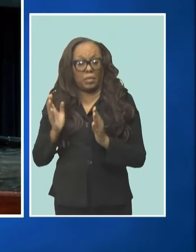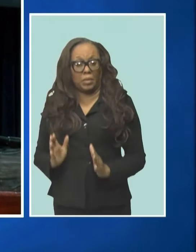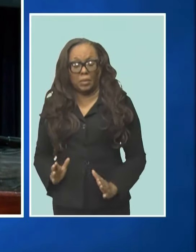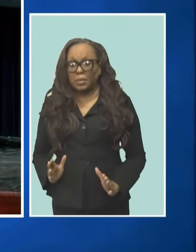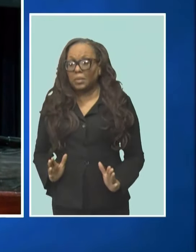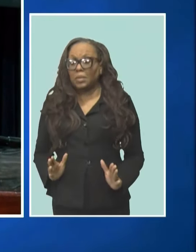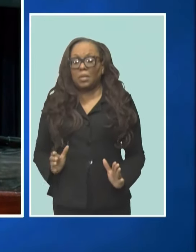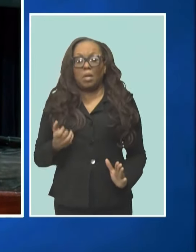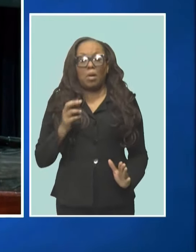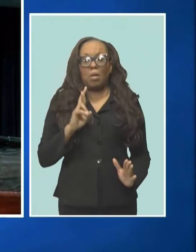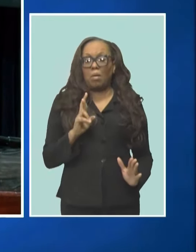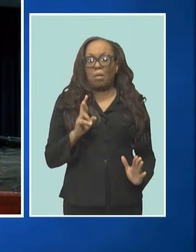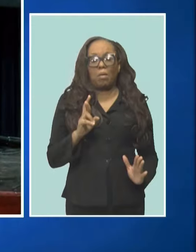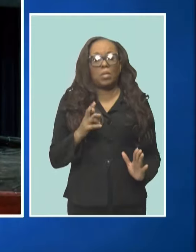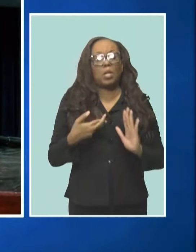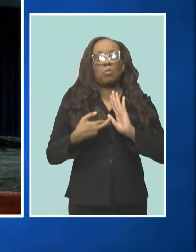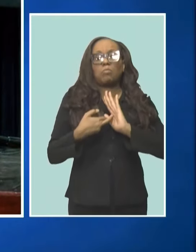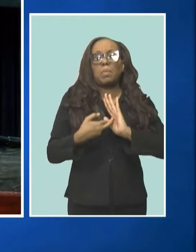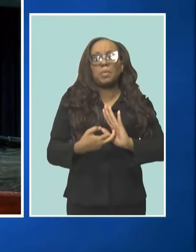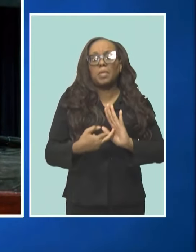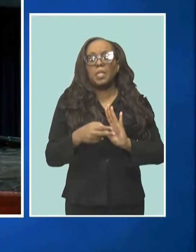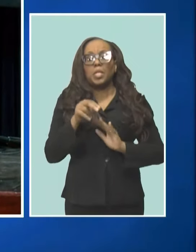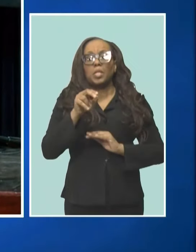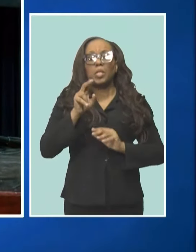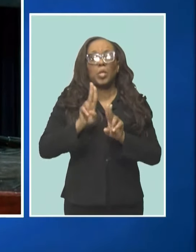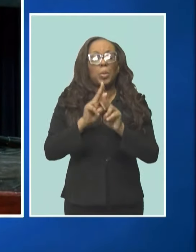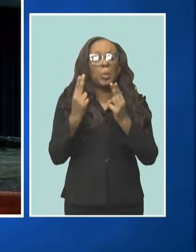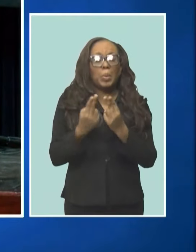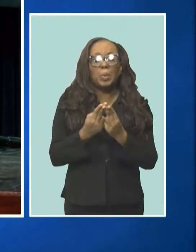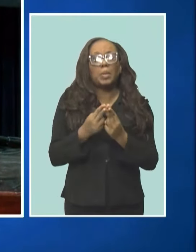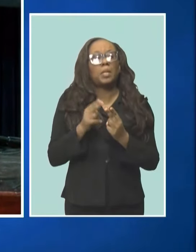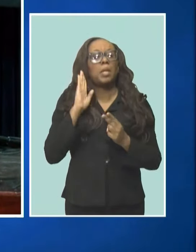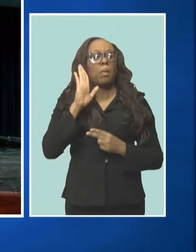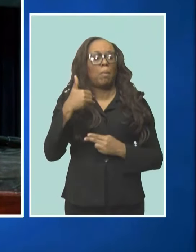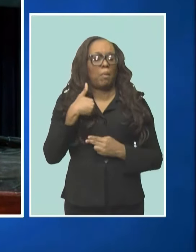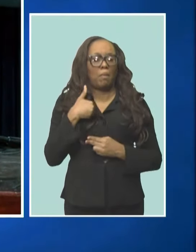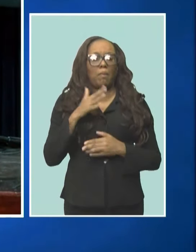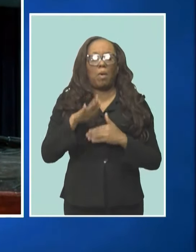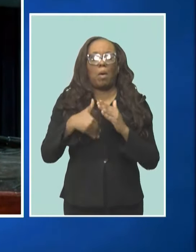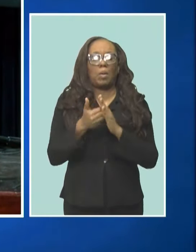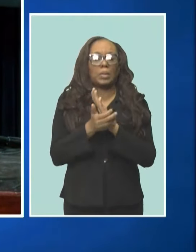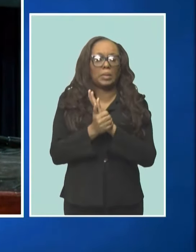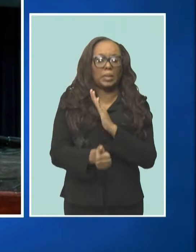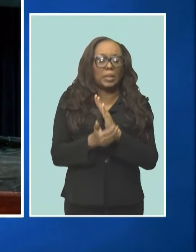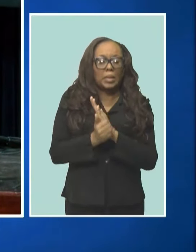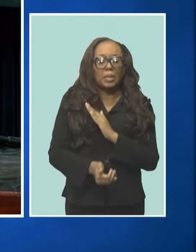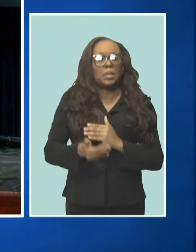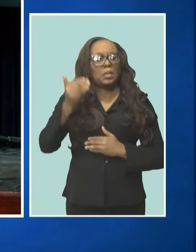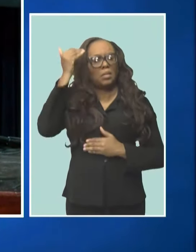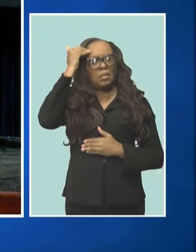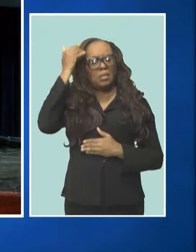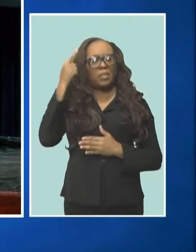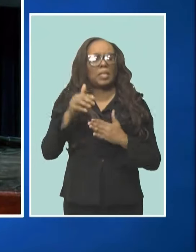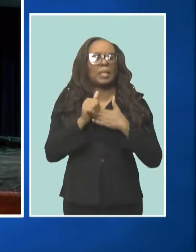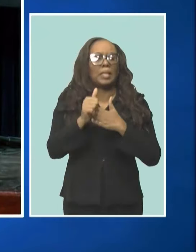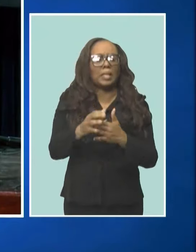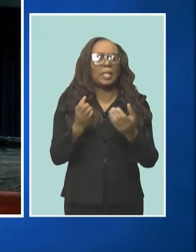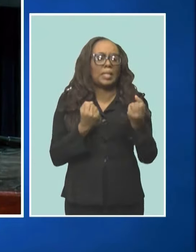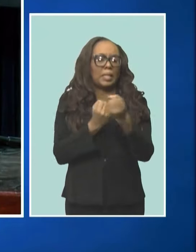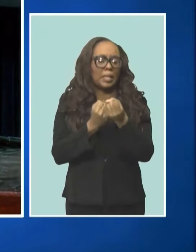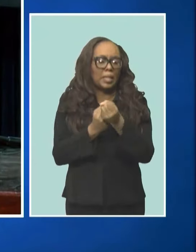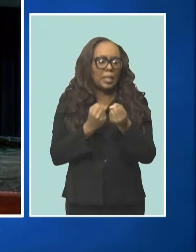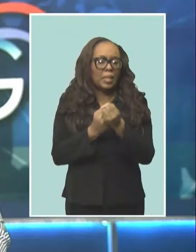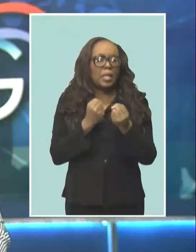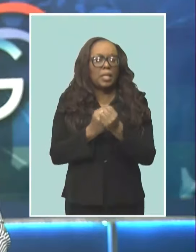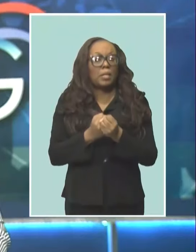are equipped with the necessary skills and knowledge to lead and advocate effectively in an